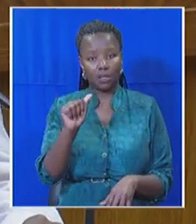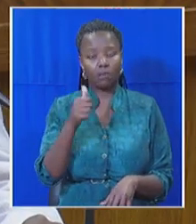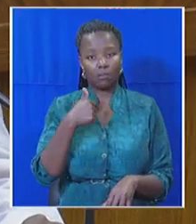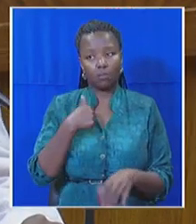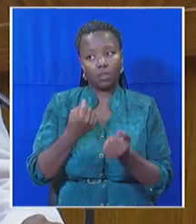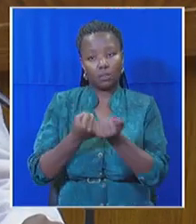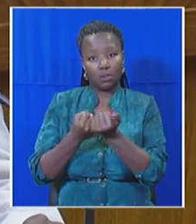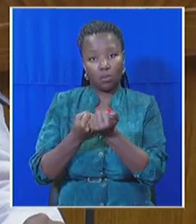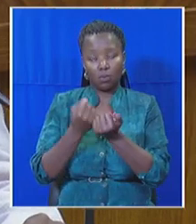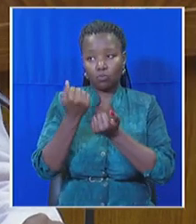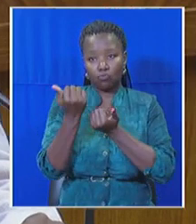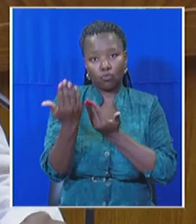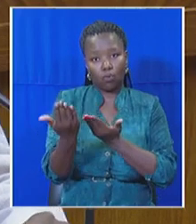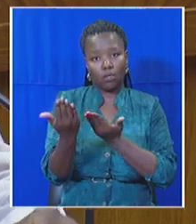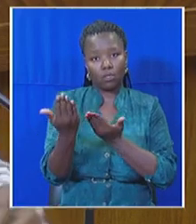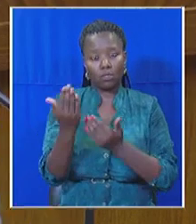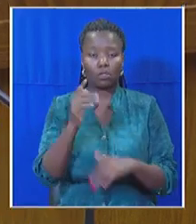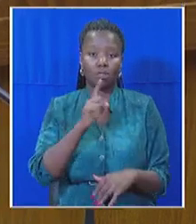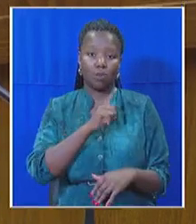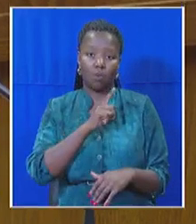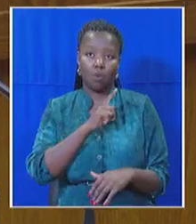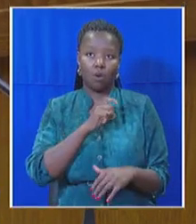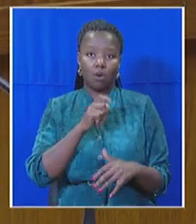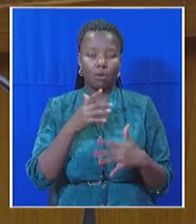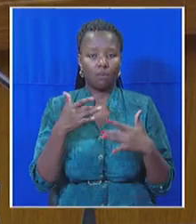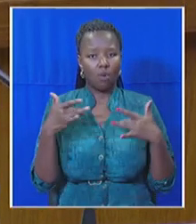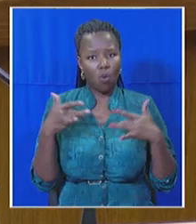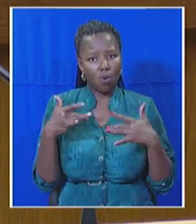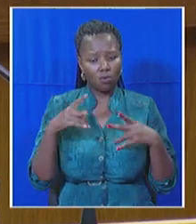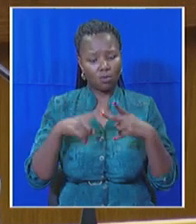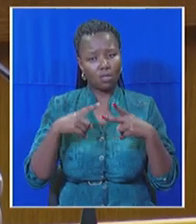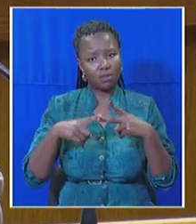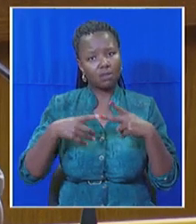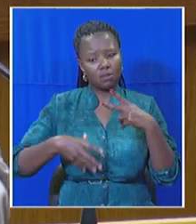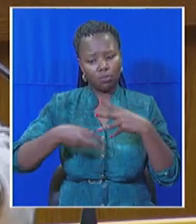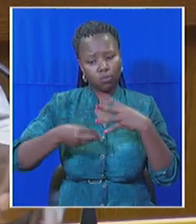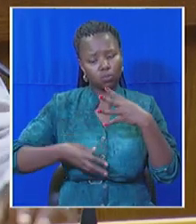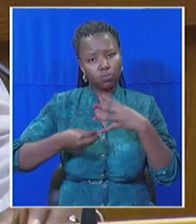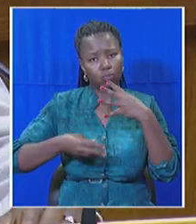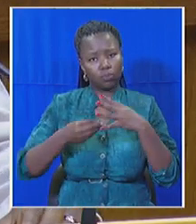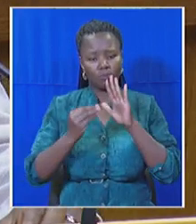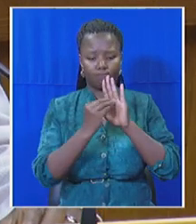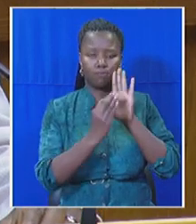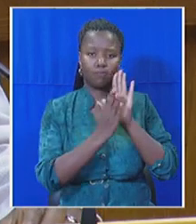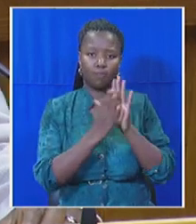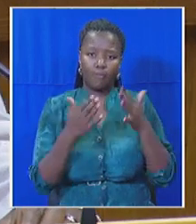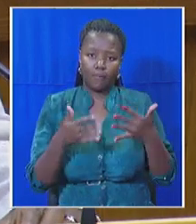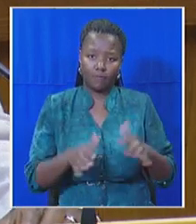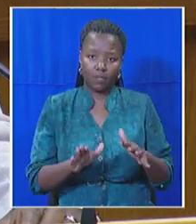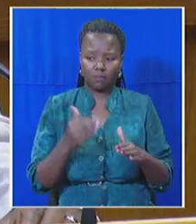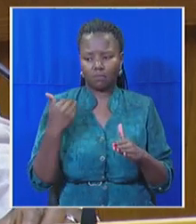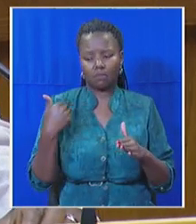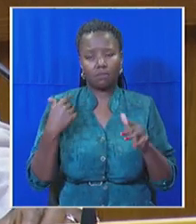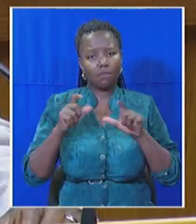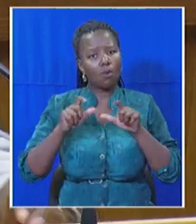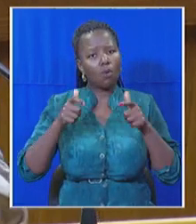recommendations precisely because our concerns and inputs has been considered, and I think the committee was frank and robust